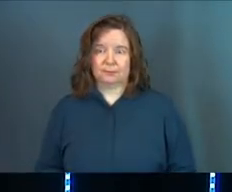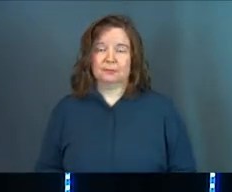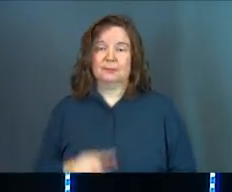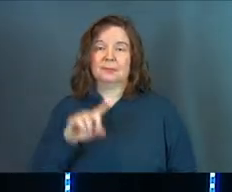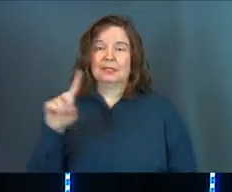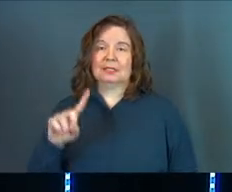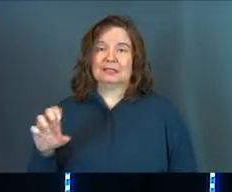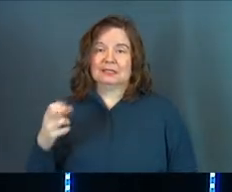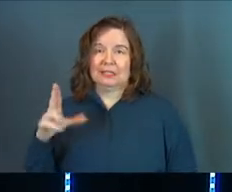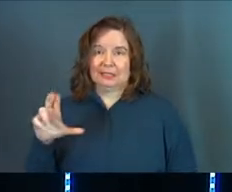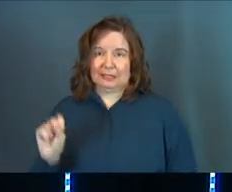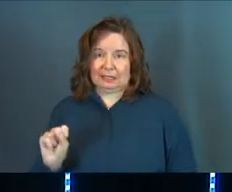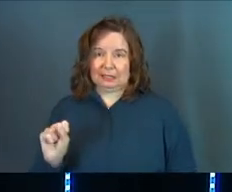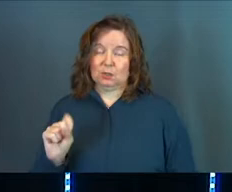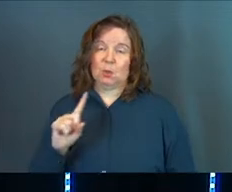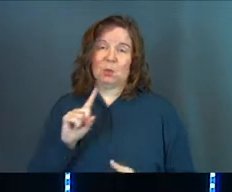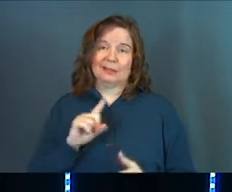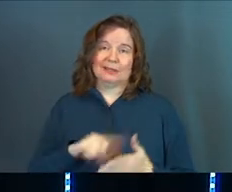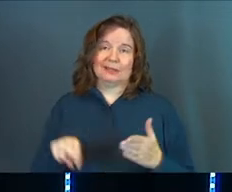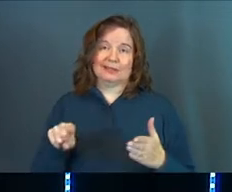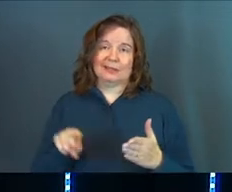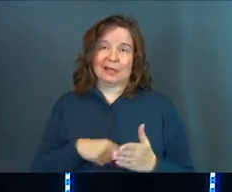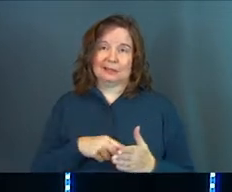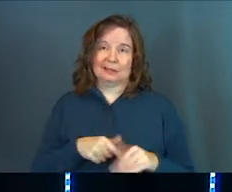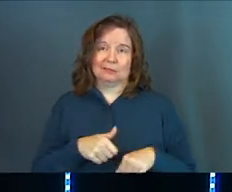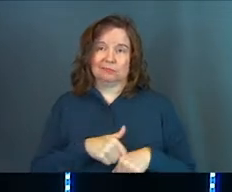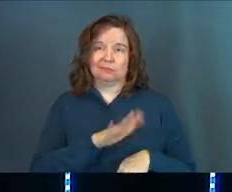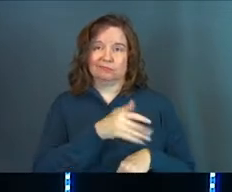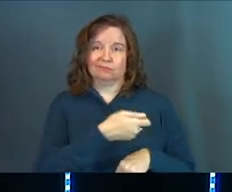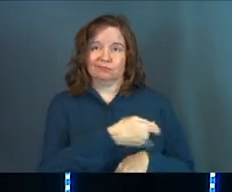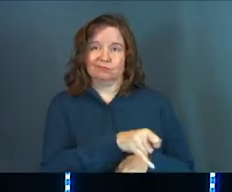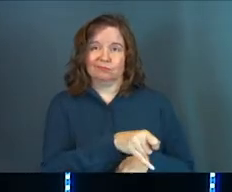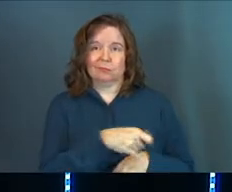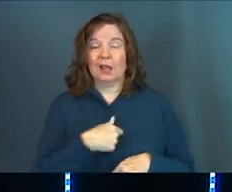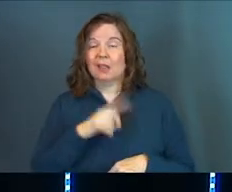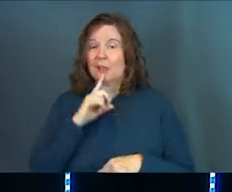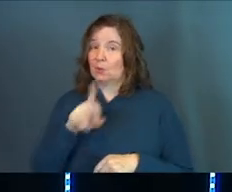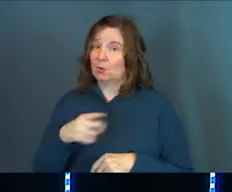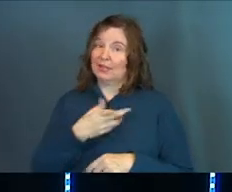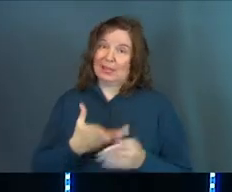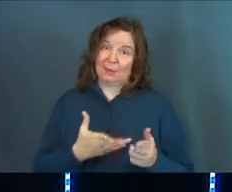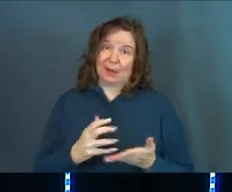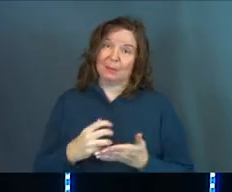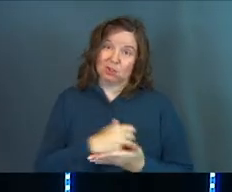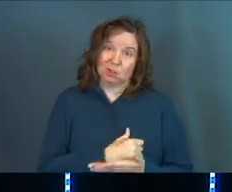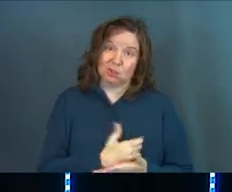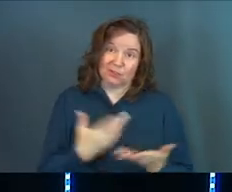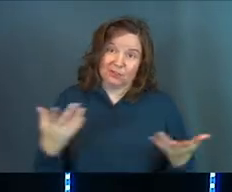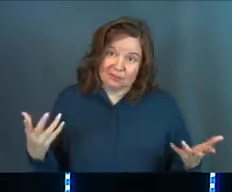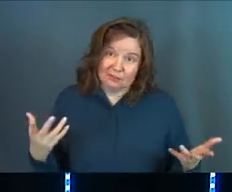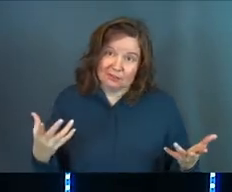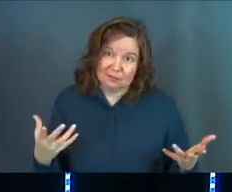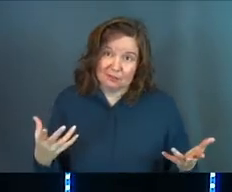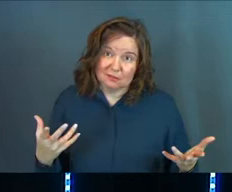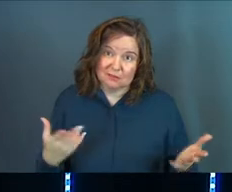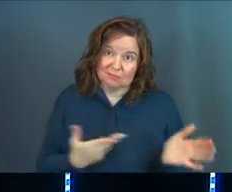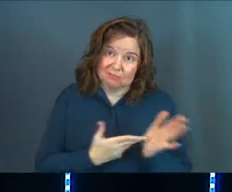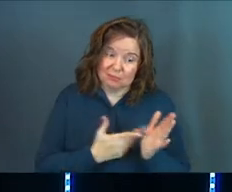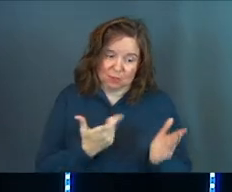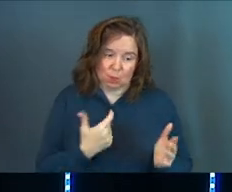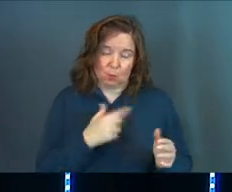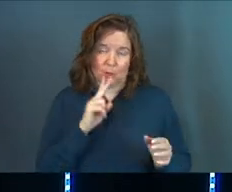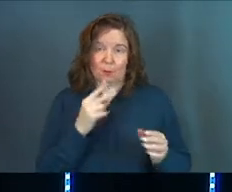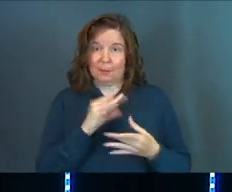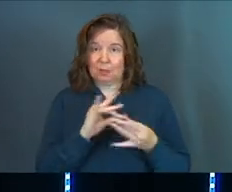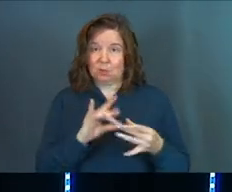so Zacchaeus was canceled. And let's be real, he probably deserved to be canceled because we're